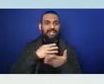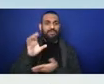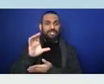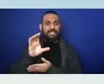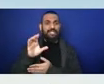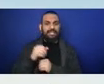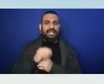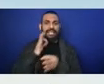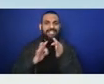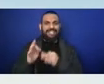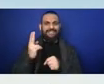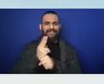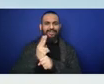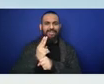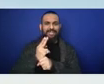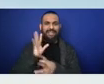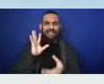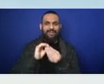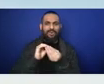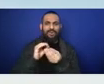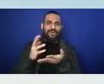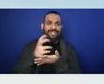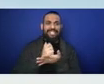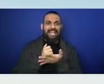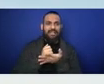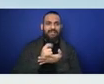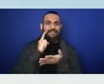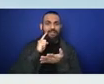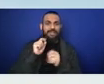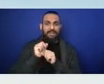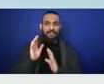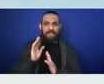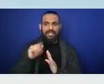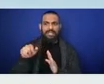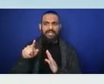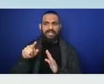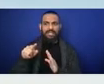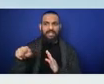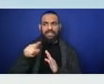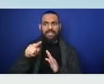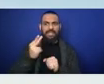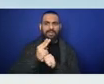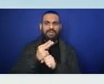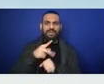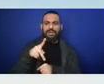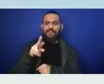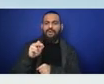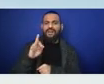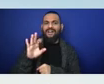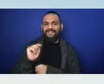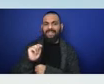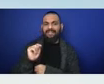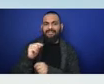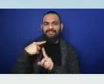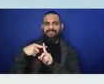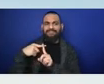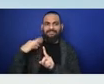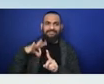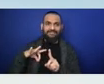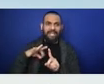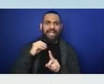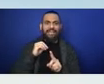funding and the requirements from the bill signed in December 27th that